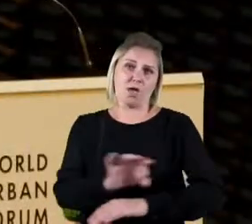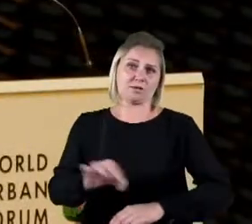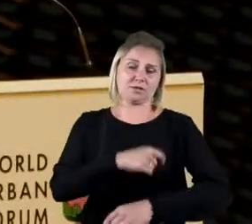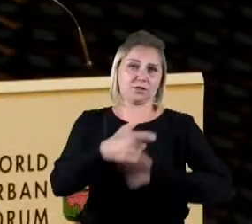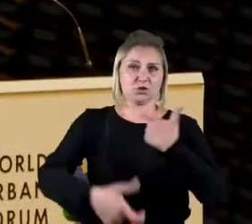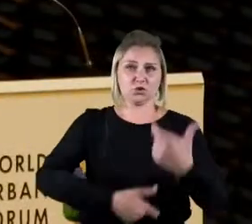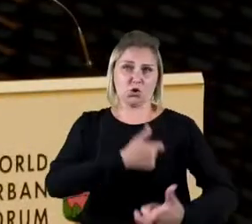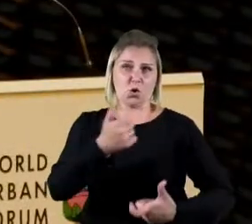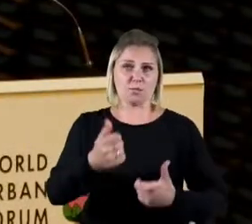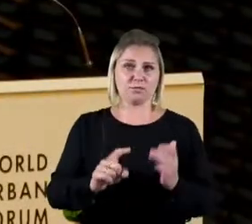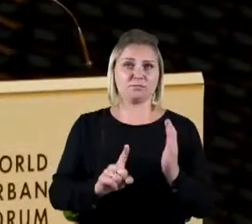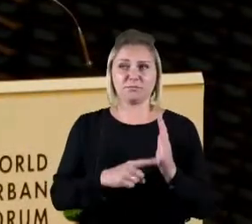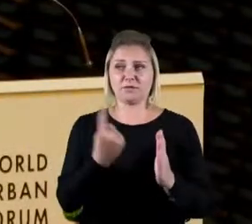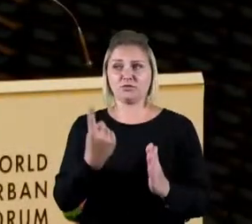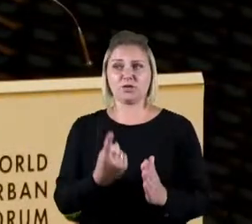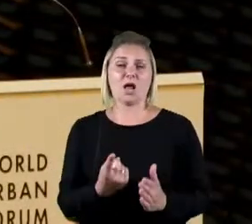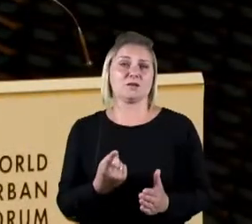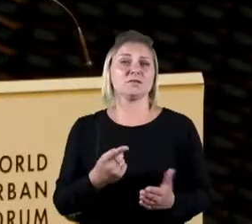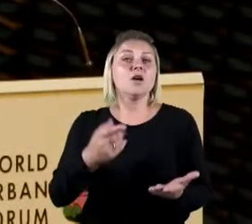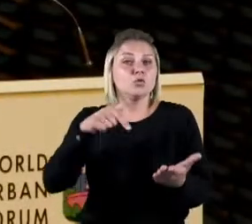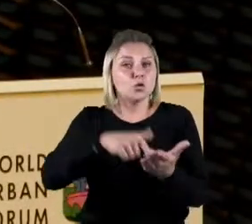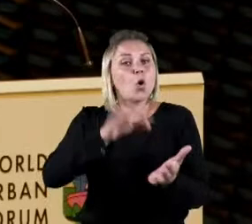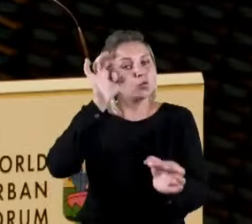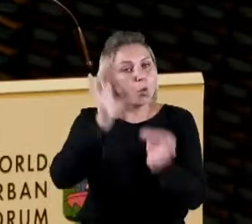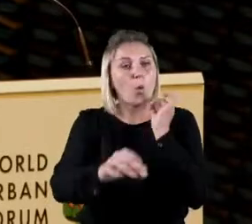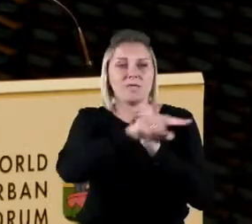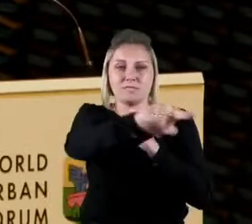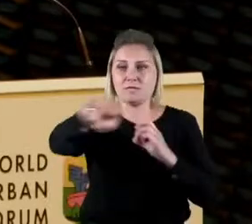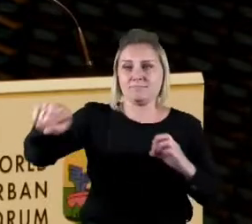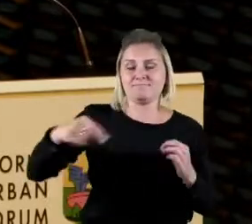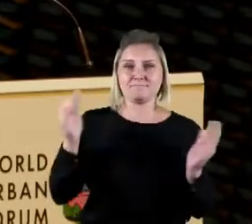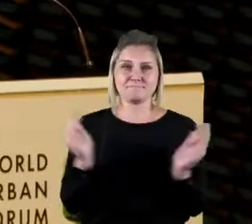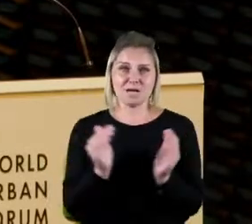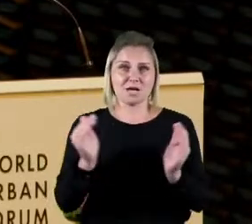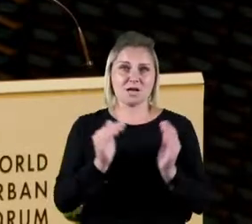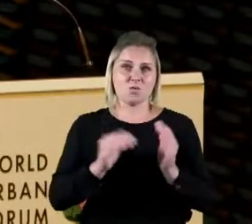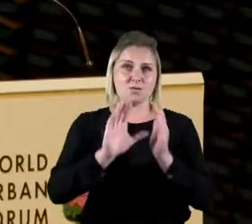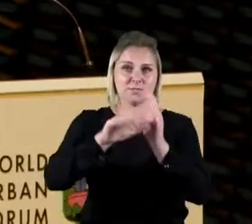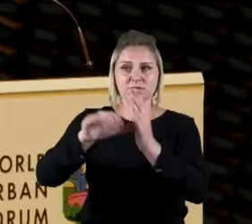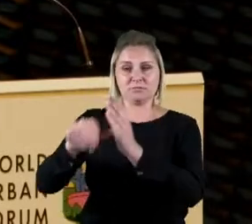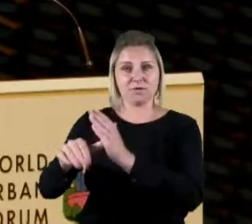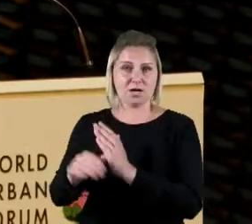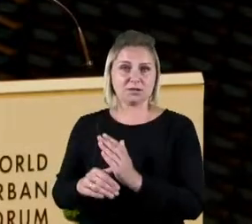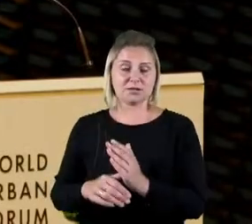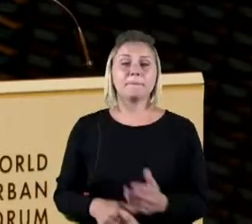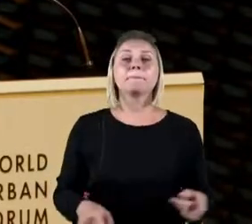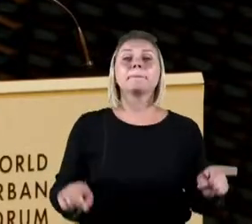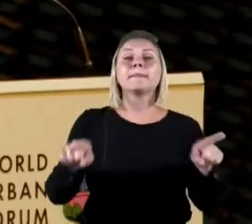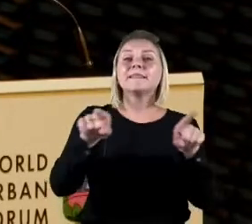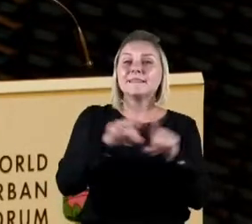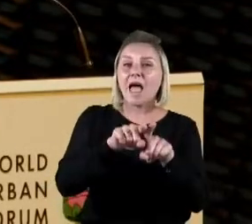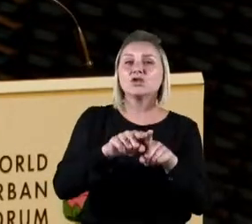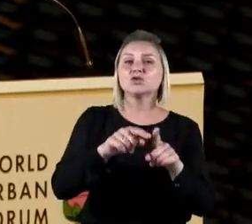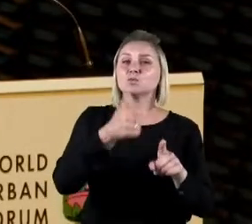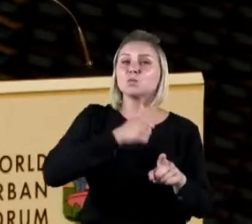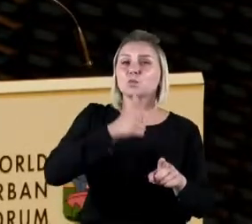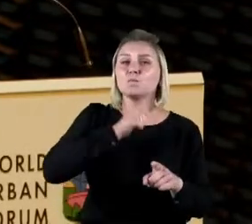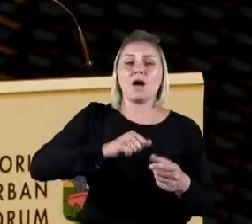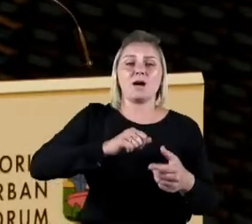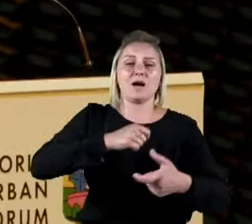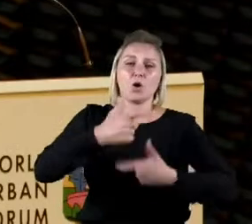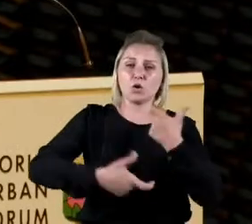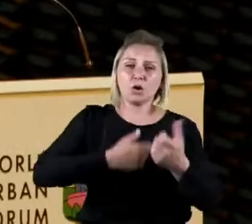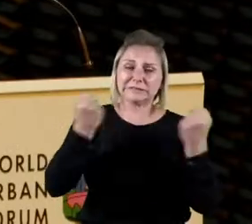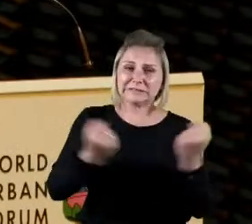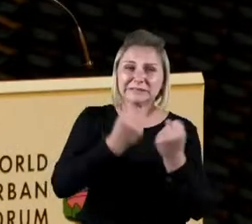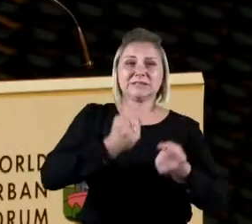specific areas. And we're also working on 3D printing labs as to promote also complementarity of